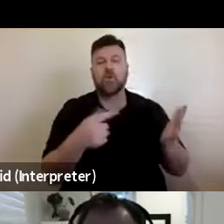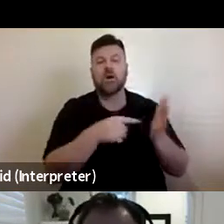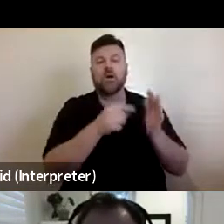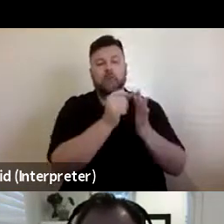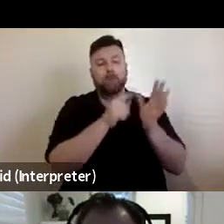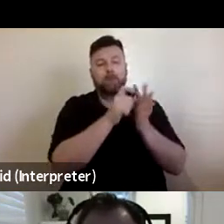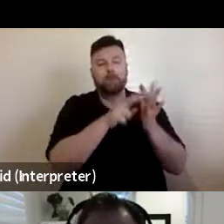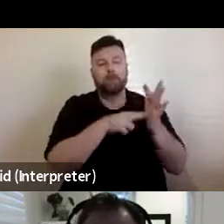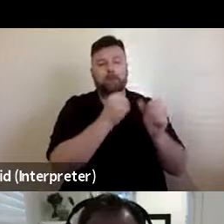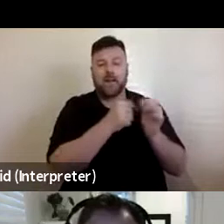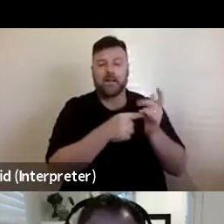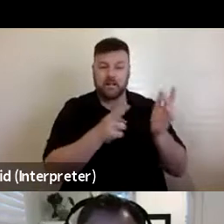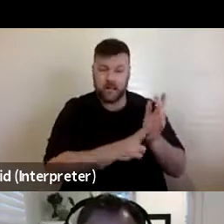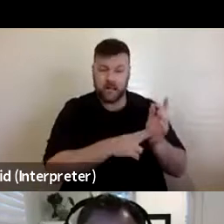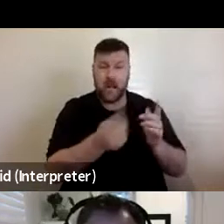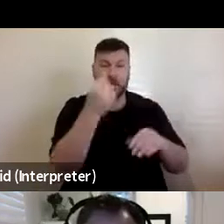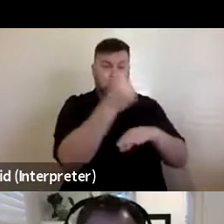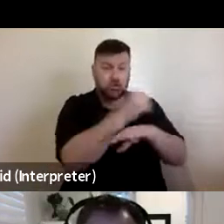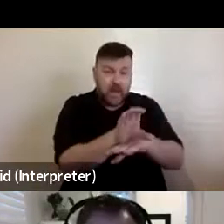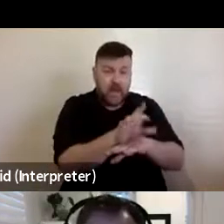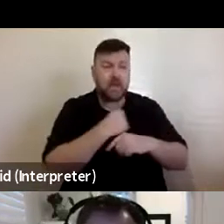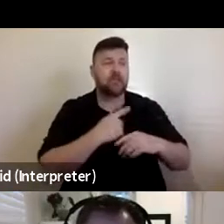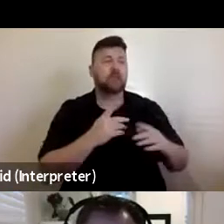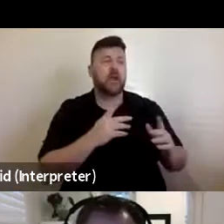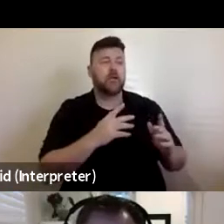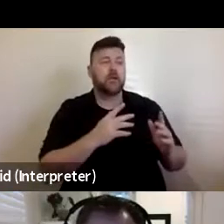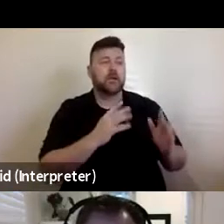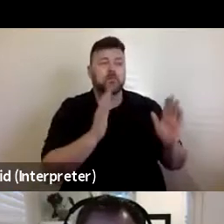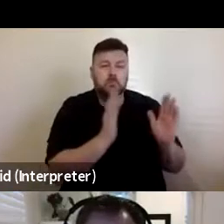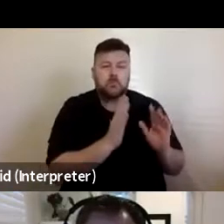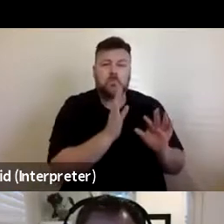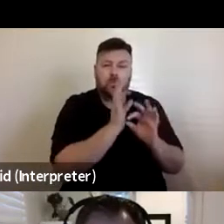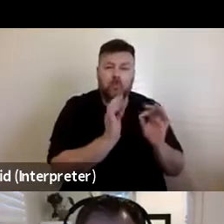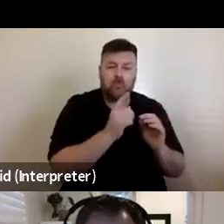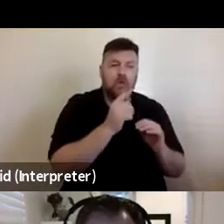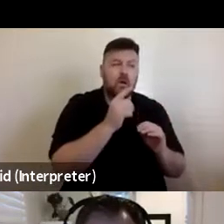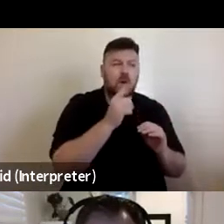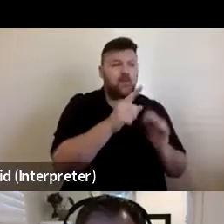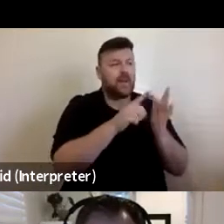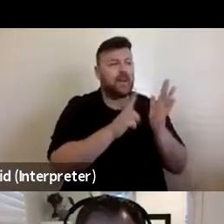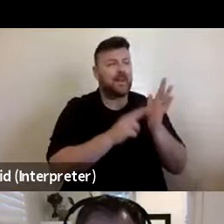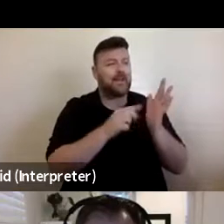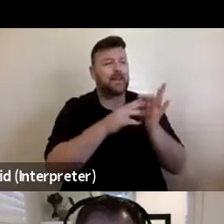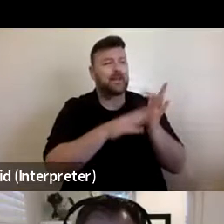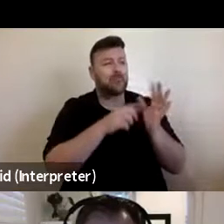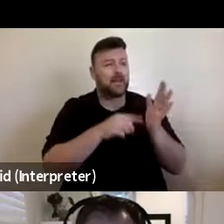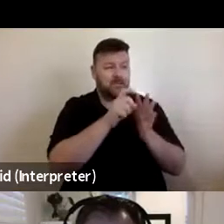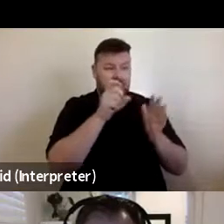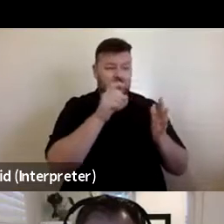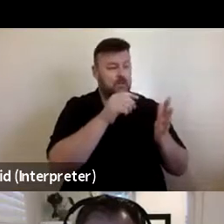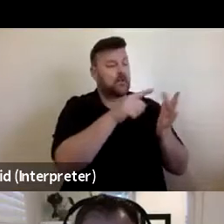it's very intimate, and it's gorgeous, and it's live, and they have incredible engagement with their